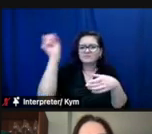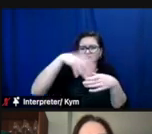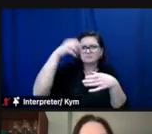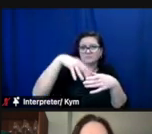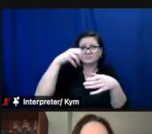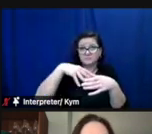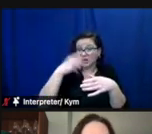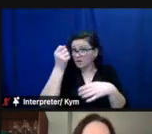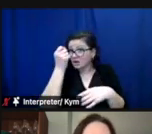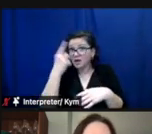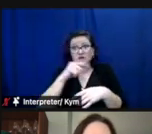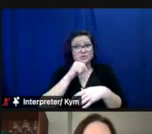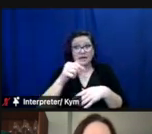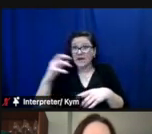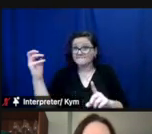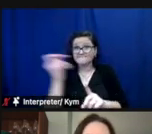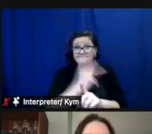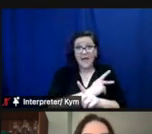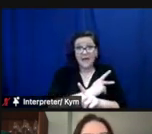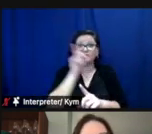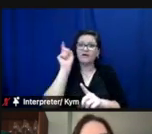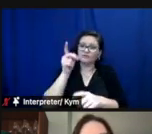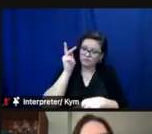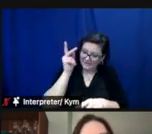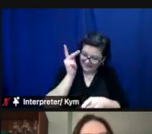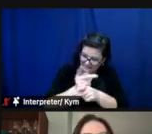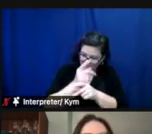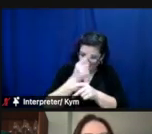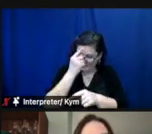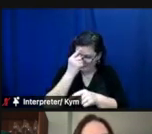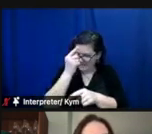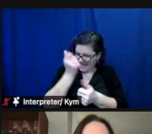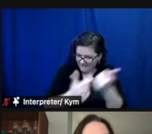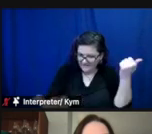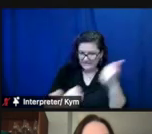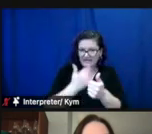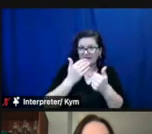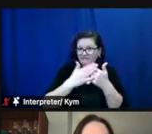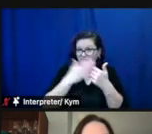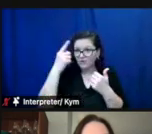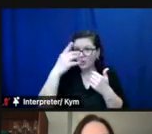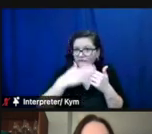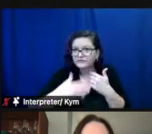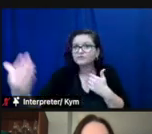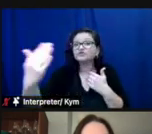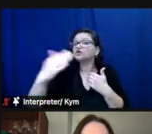You're gonna have to provide for your future and things that are important to you. So what would be important for you to take with you?